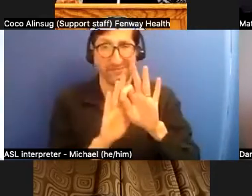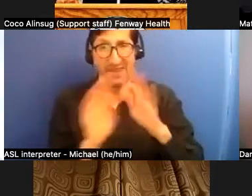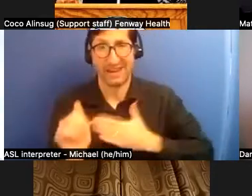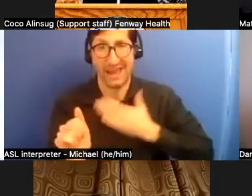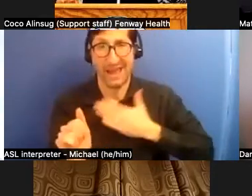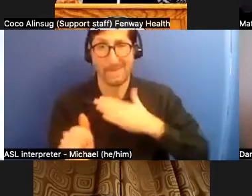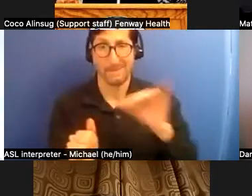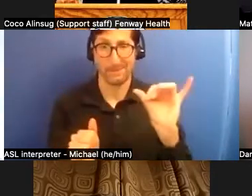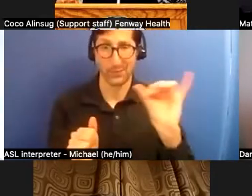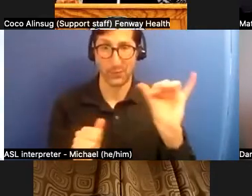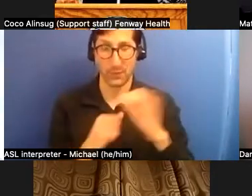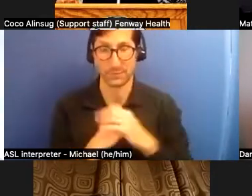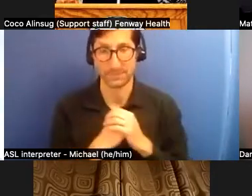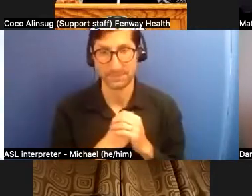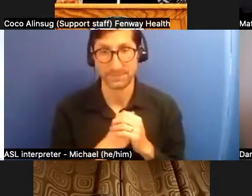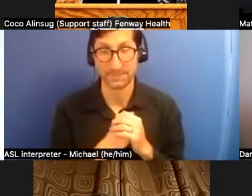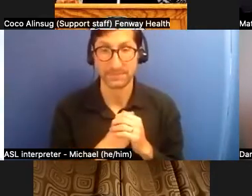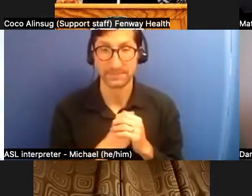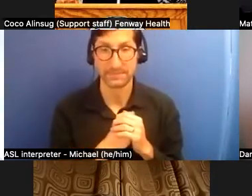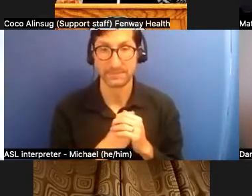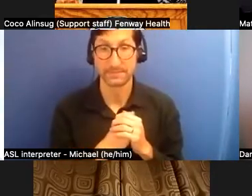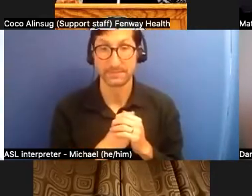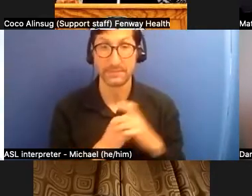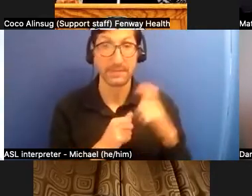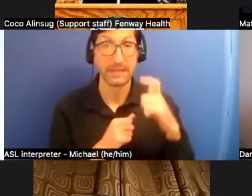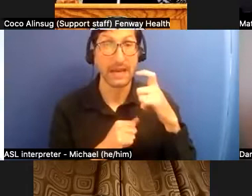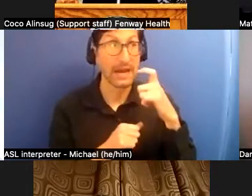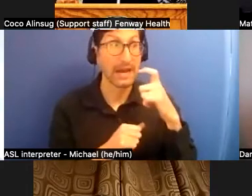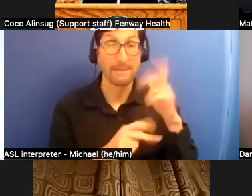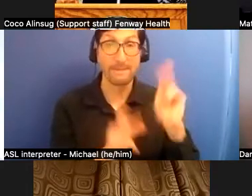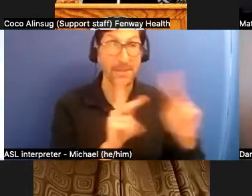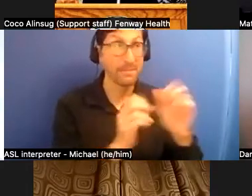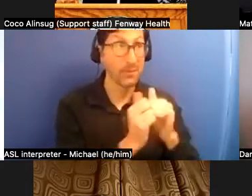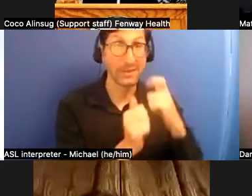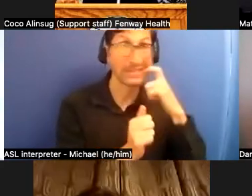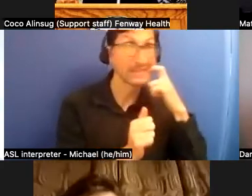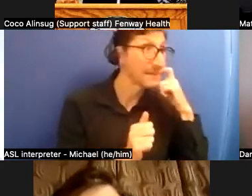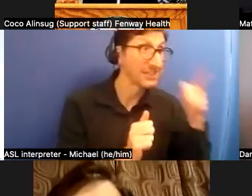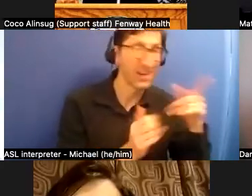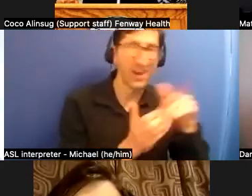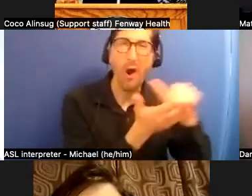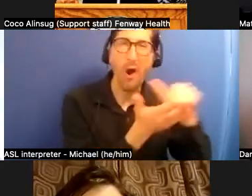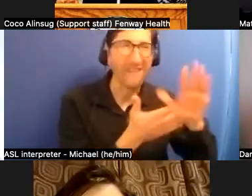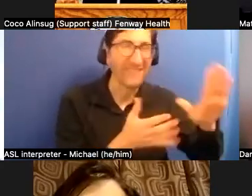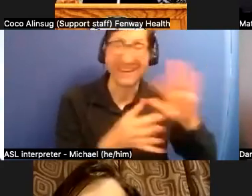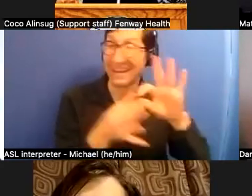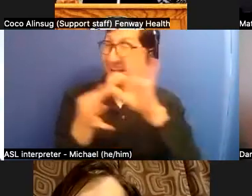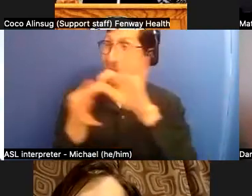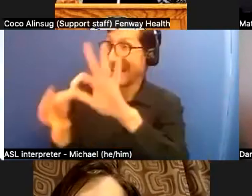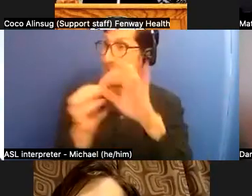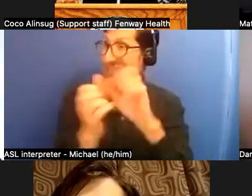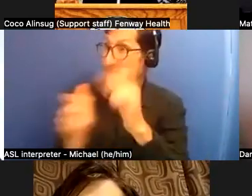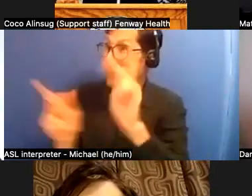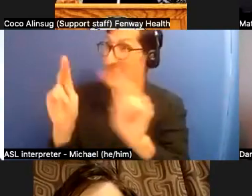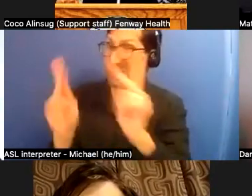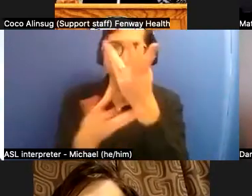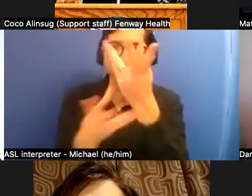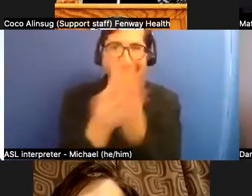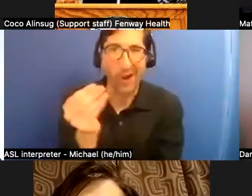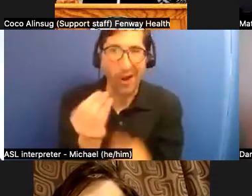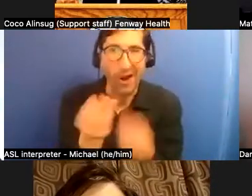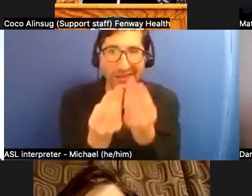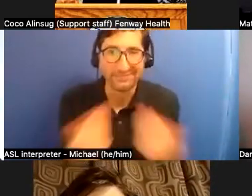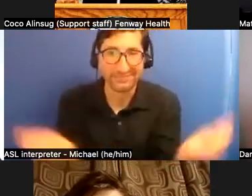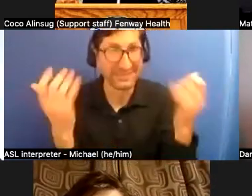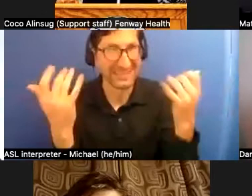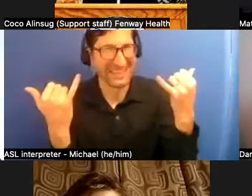I think human connection is one of the things that addiction often robs us of when we're using. And, you know, I think about our context right now, you know,